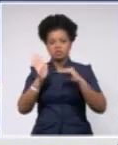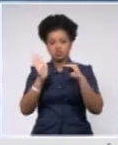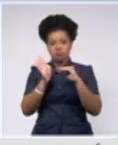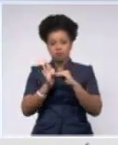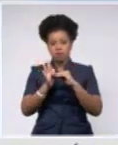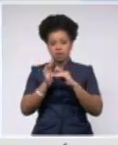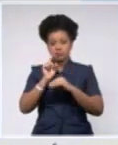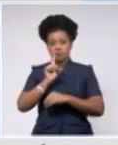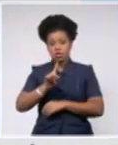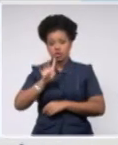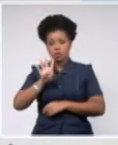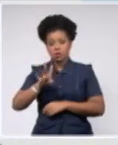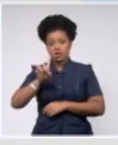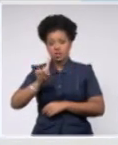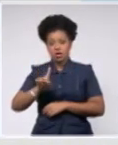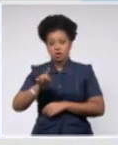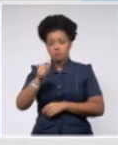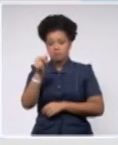the